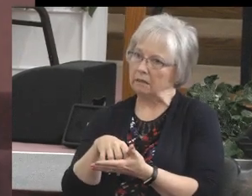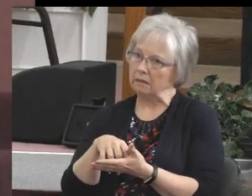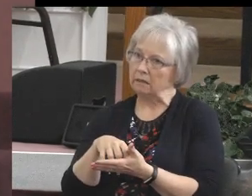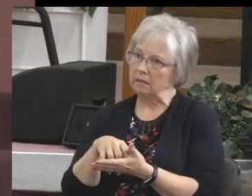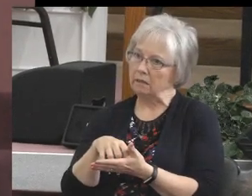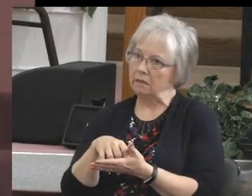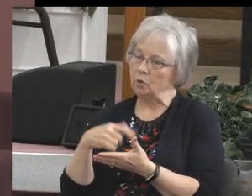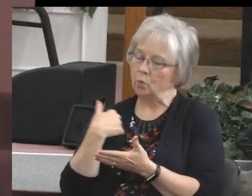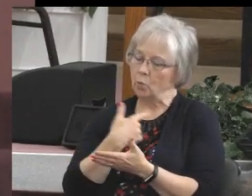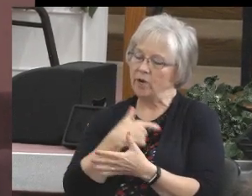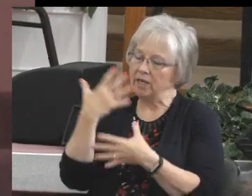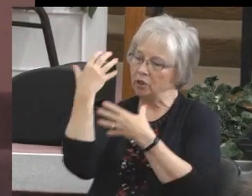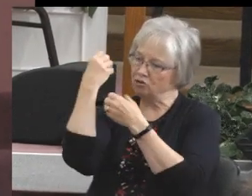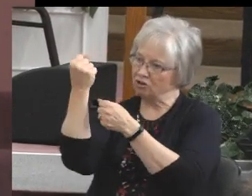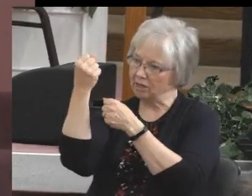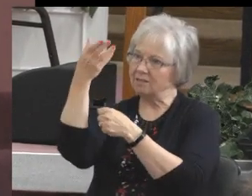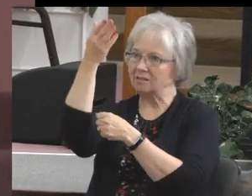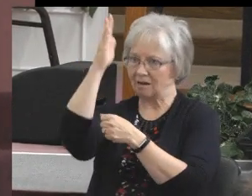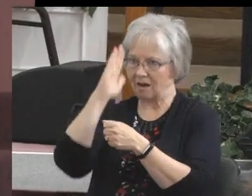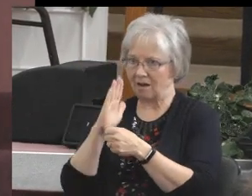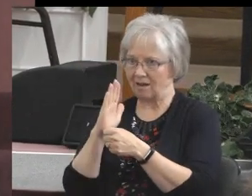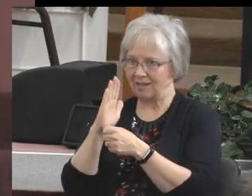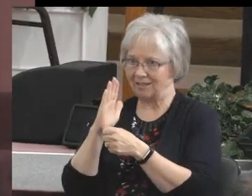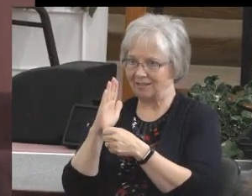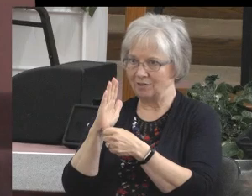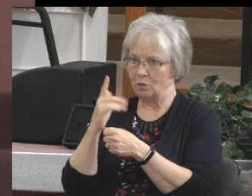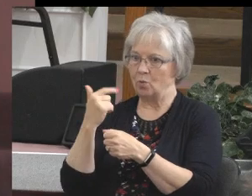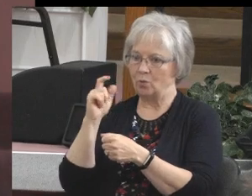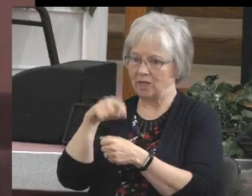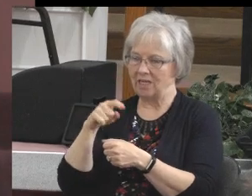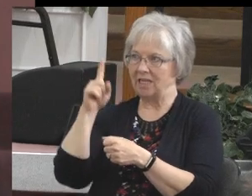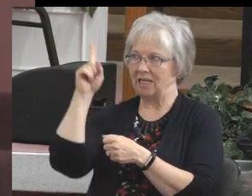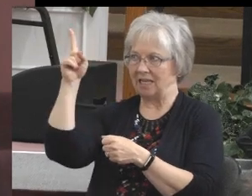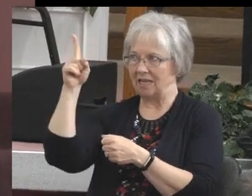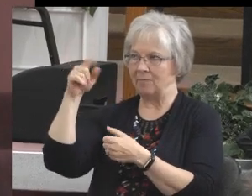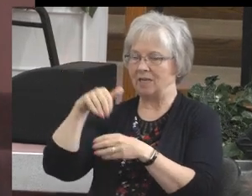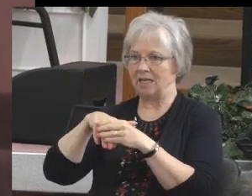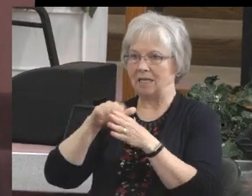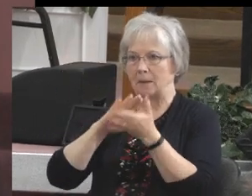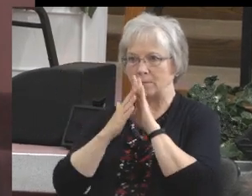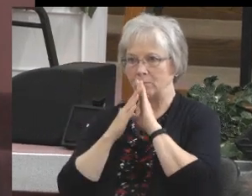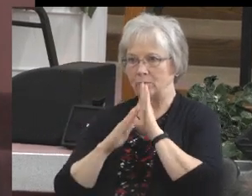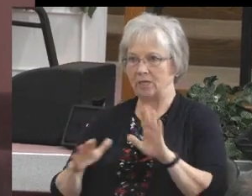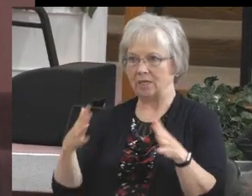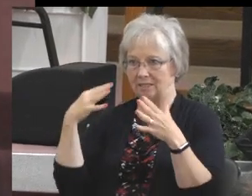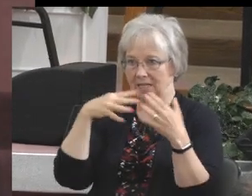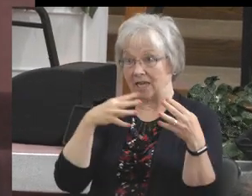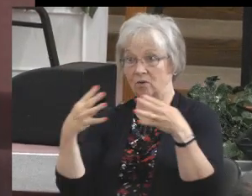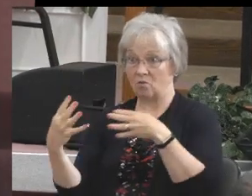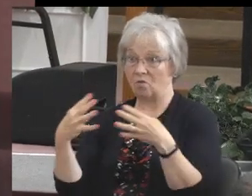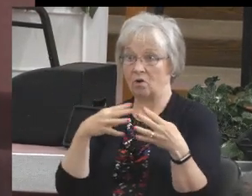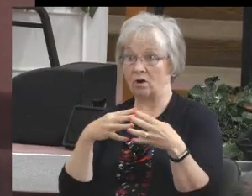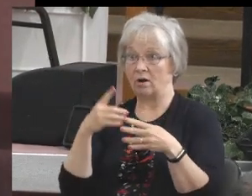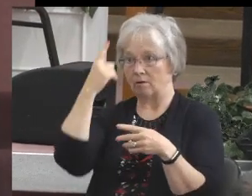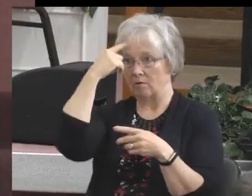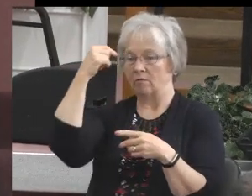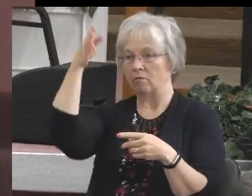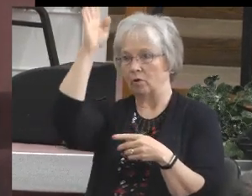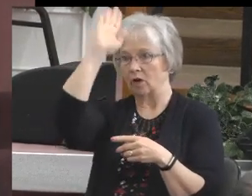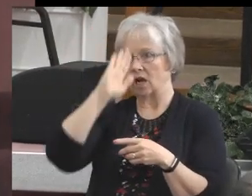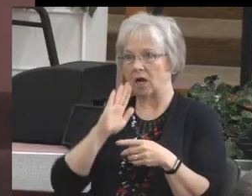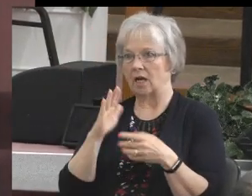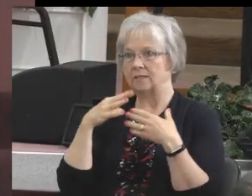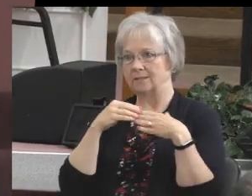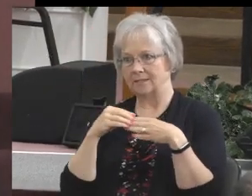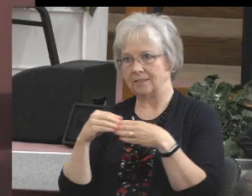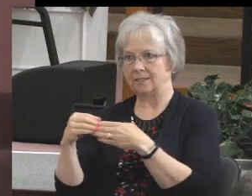in God, it is to Him we turn in times of peace as well as in times of war for His divine guidance.